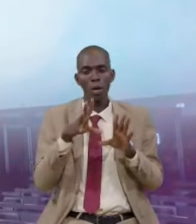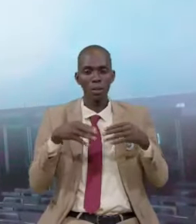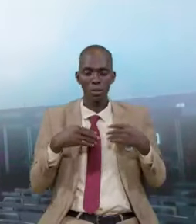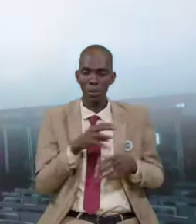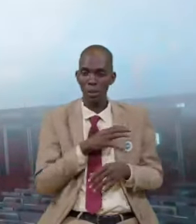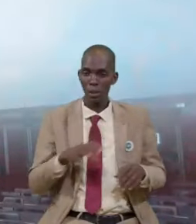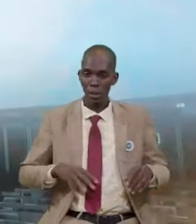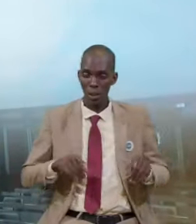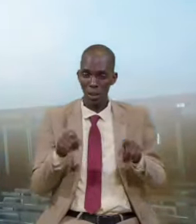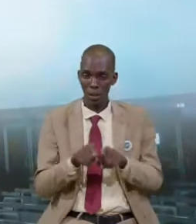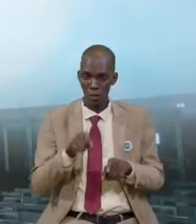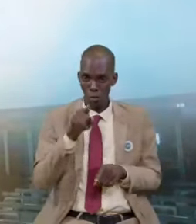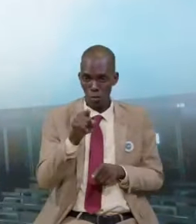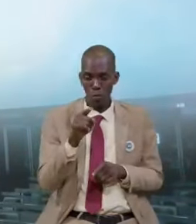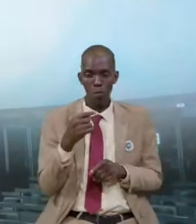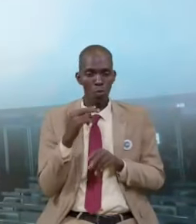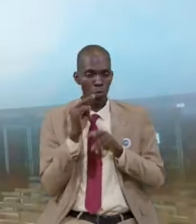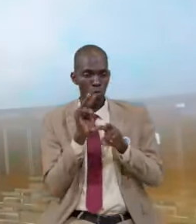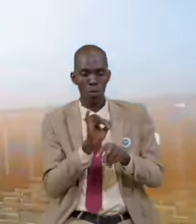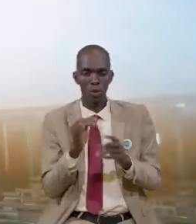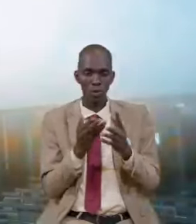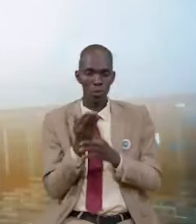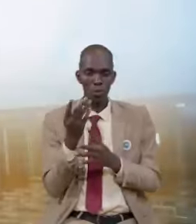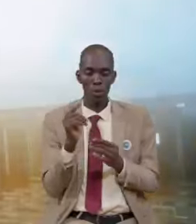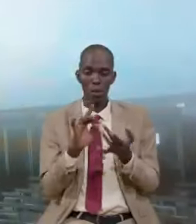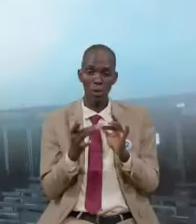be Believers Banquet with you.